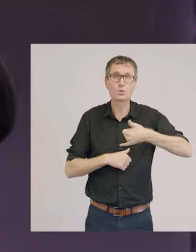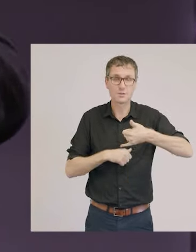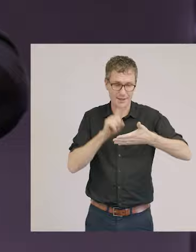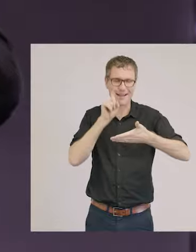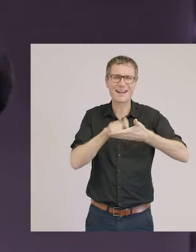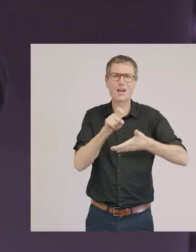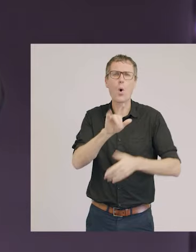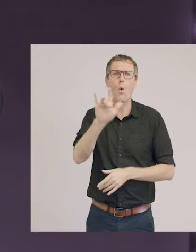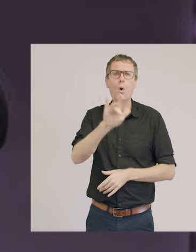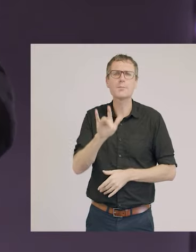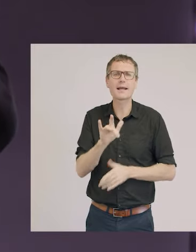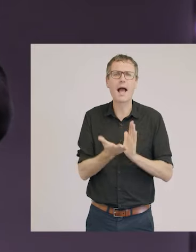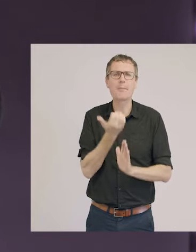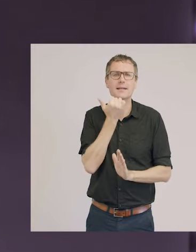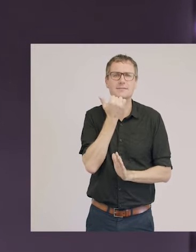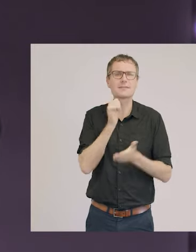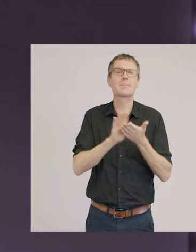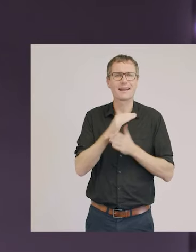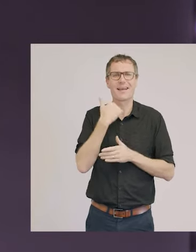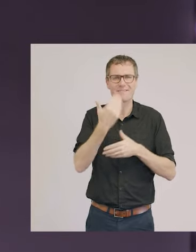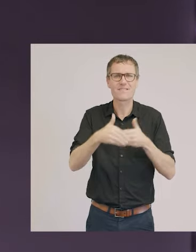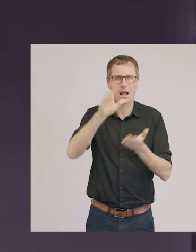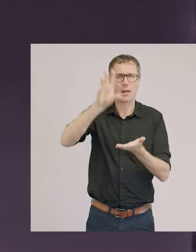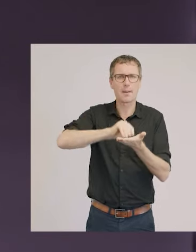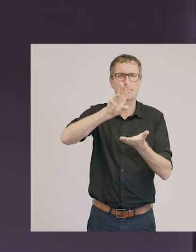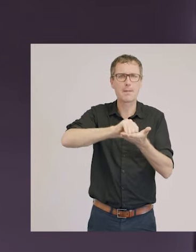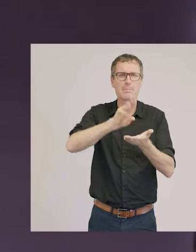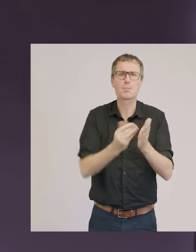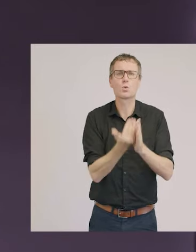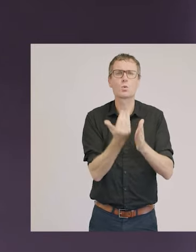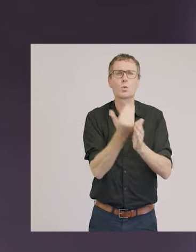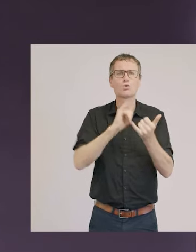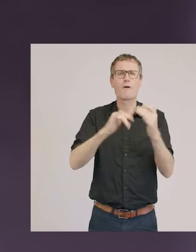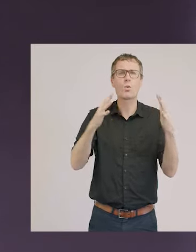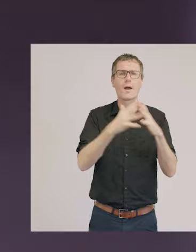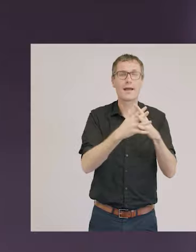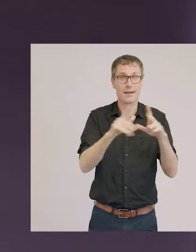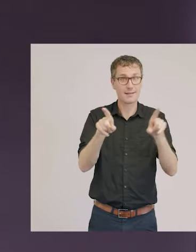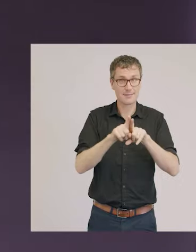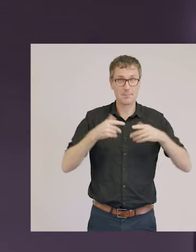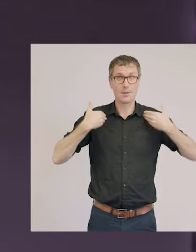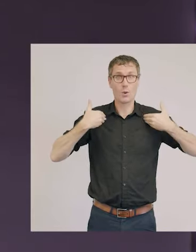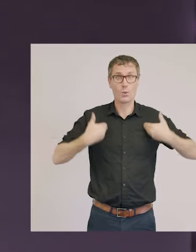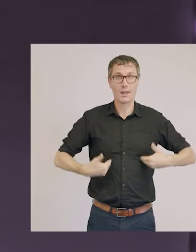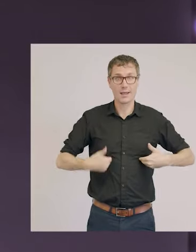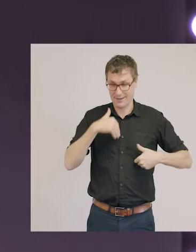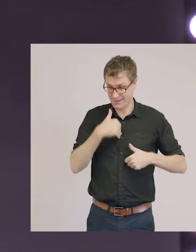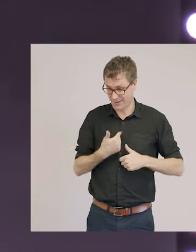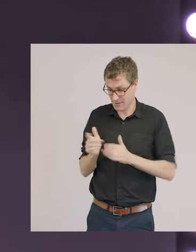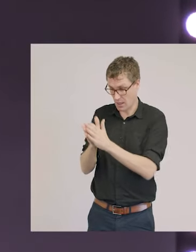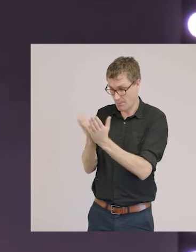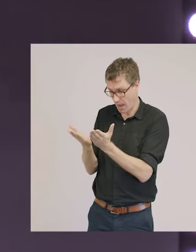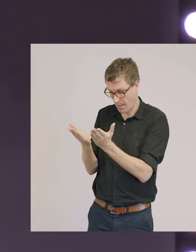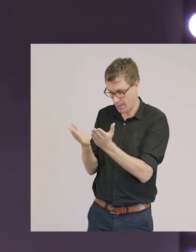auto, your devices just get updated all the time. And God wants you to be updated every day as you read His Word. That's the way you